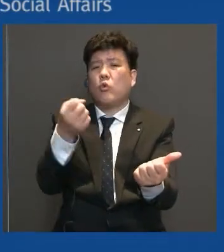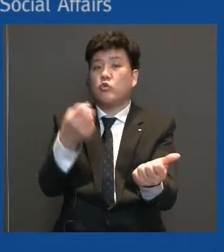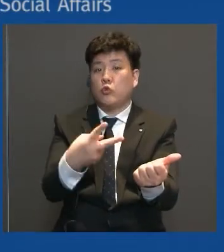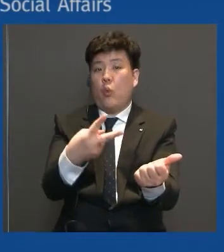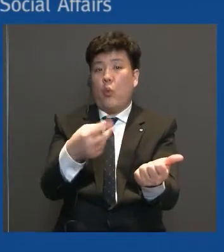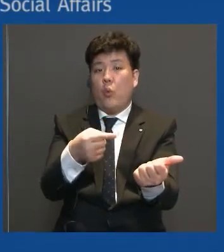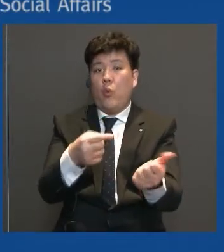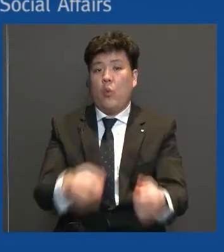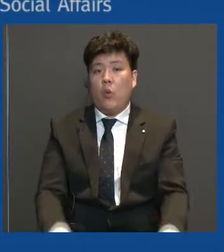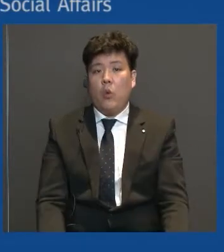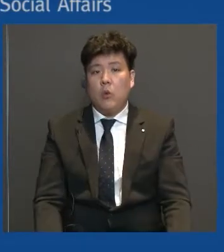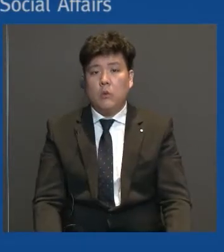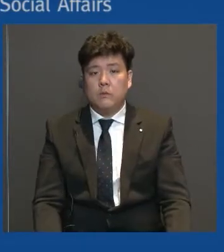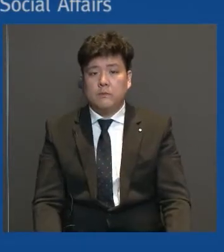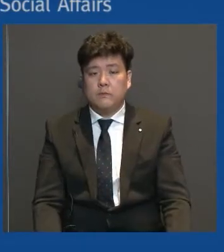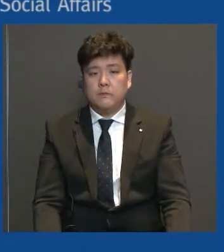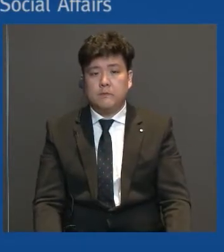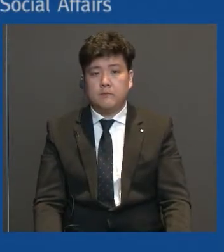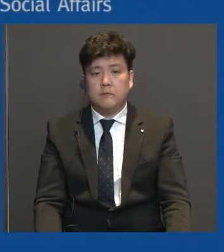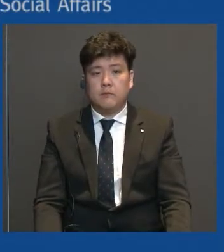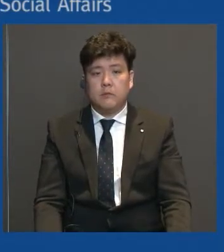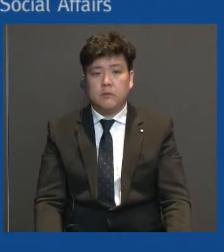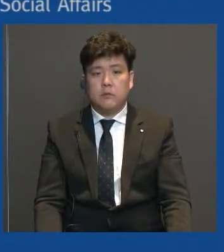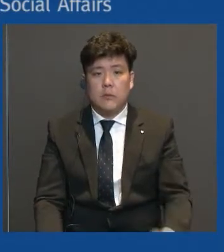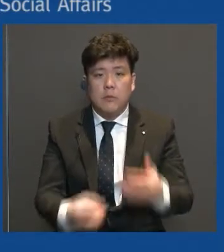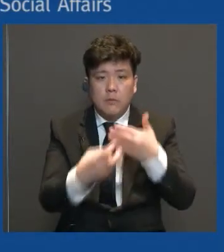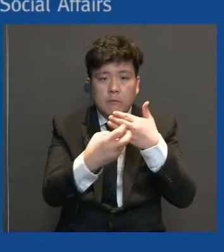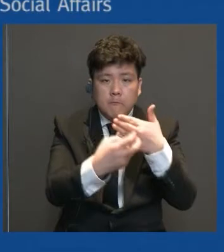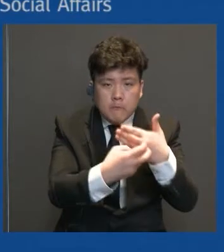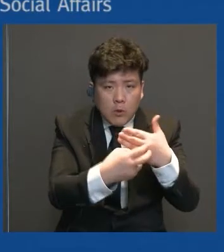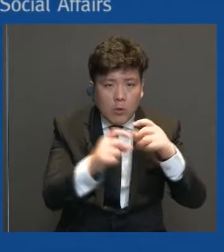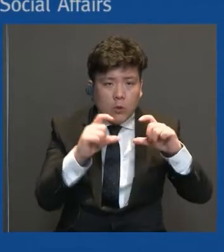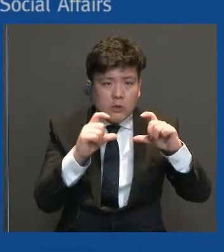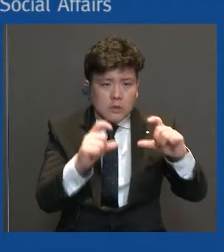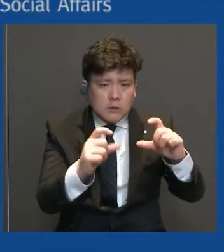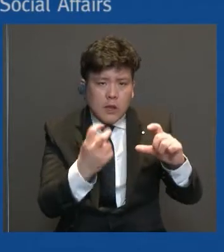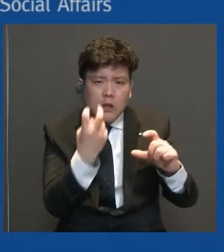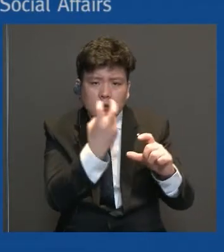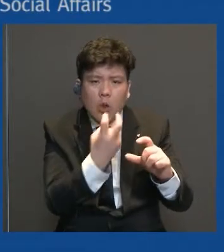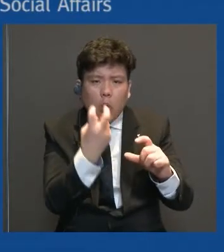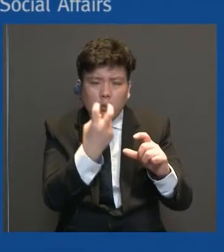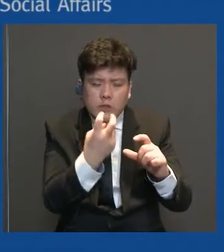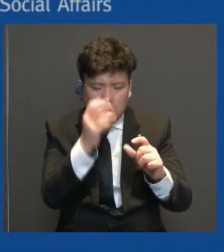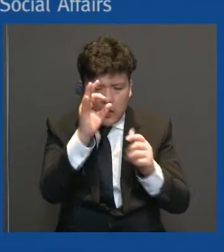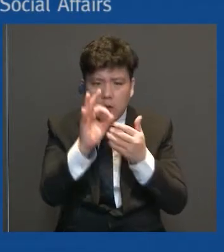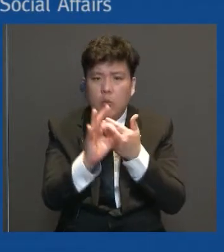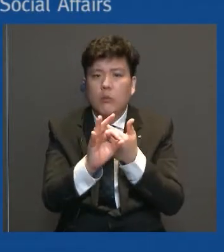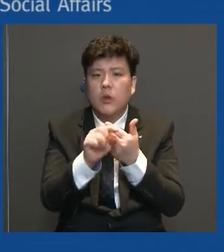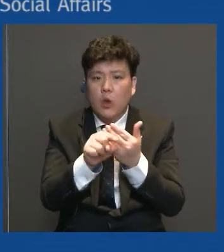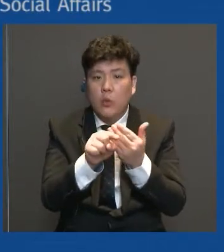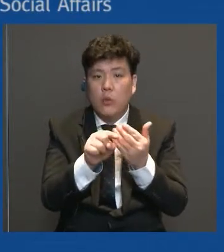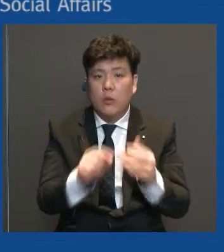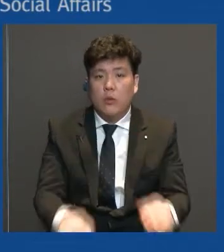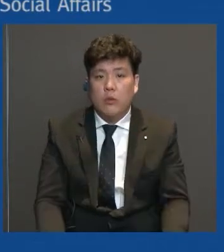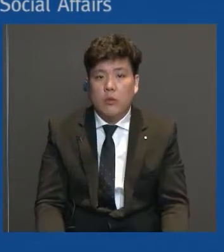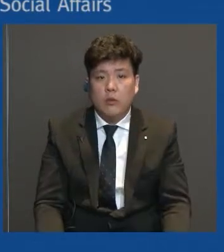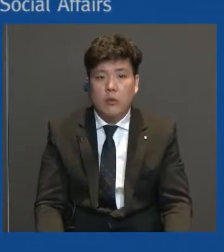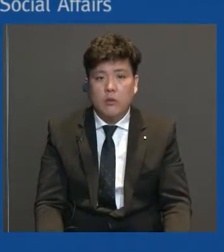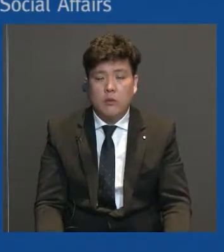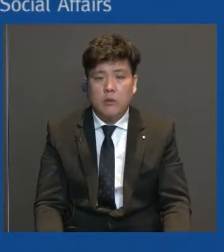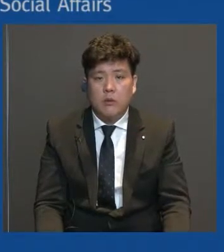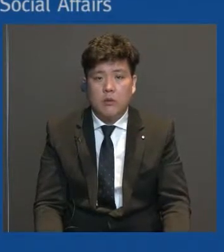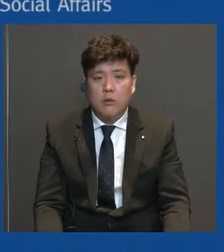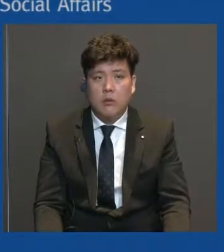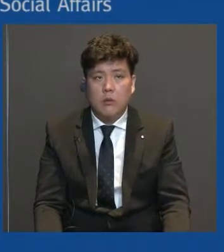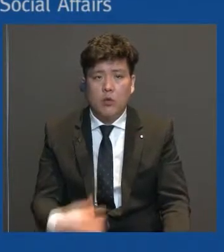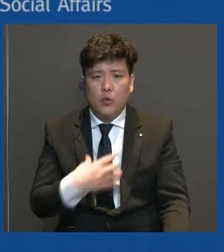pattern of an exponential increase in death with age is clear across countries.